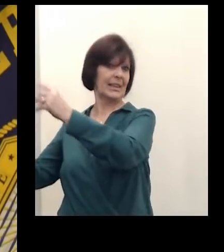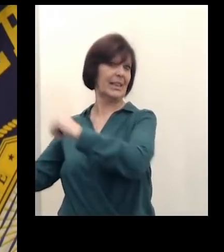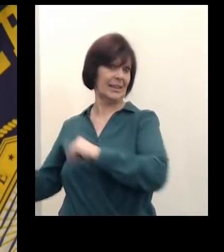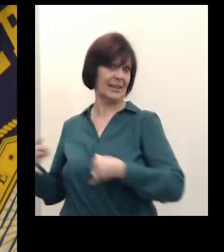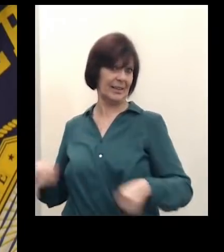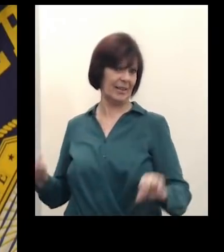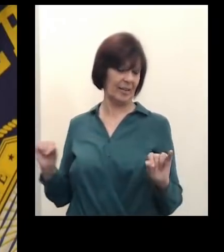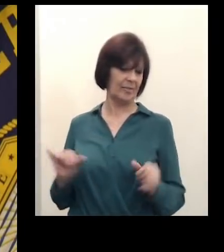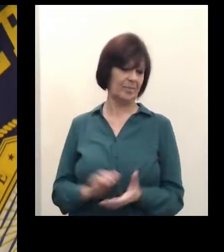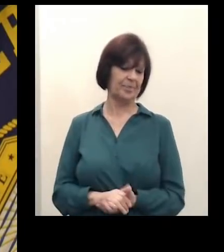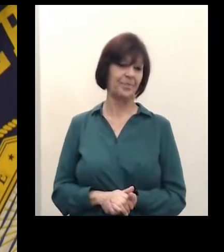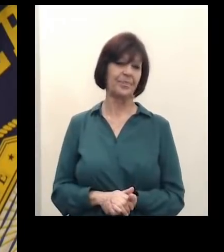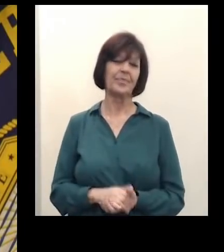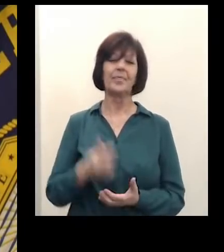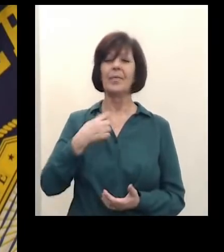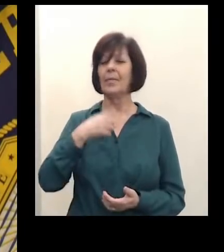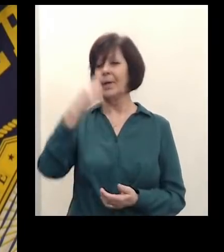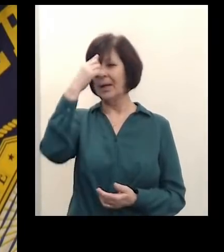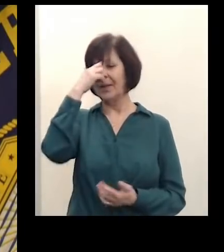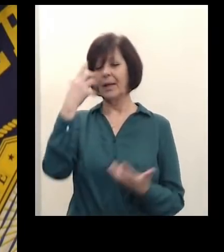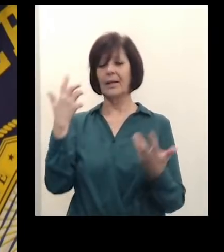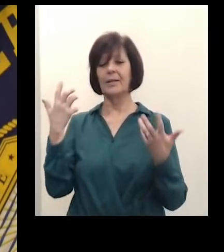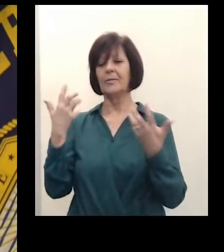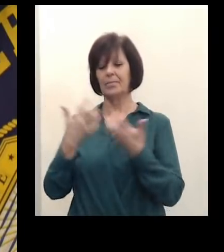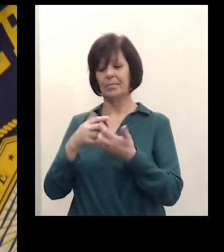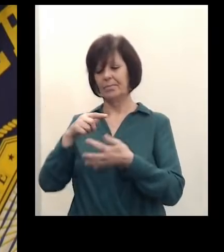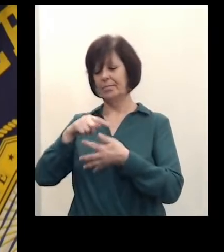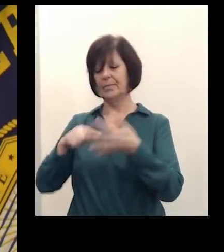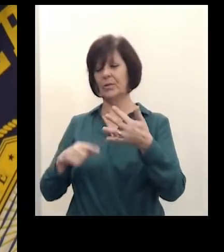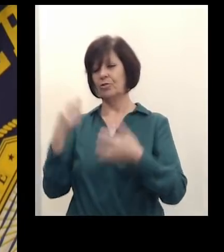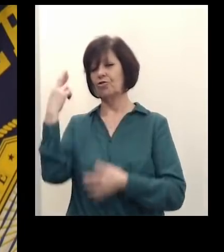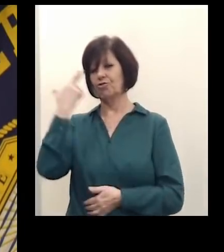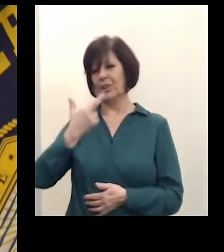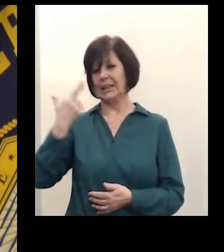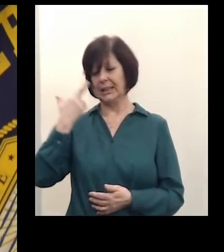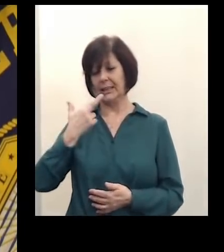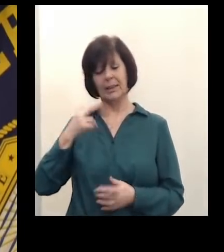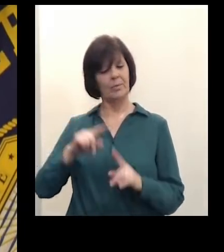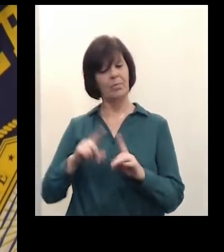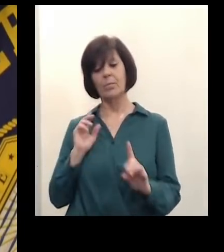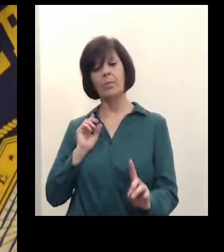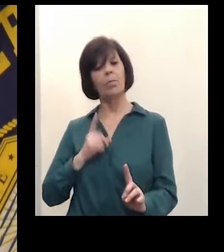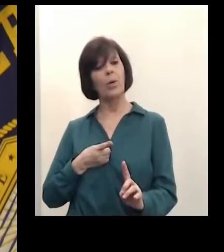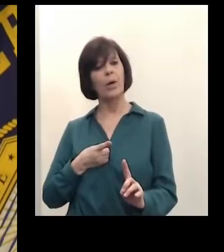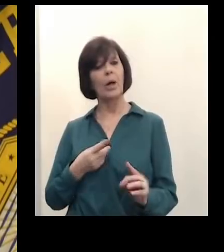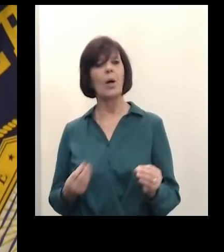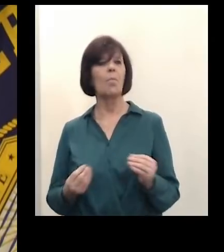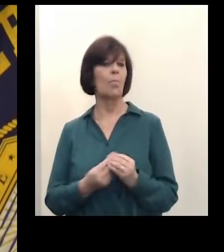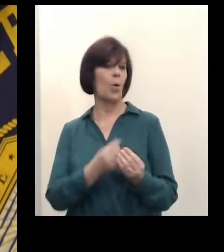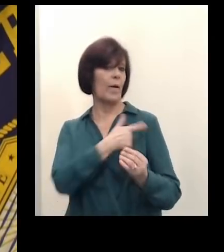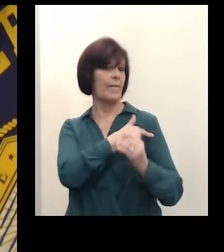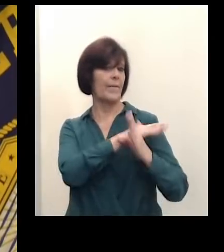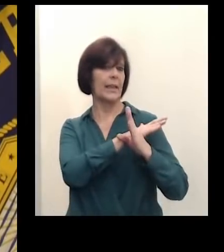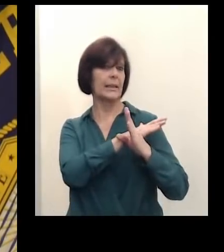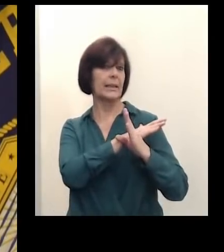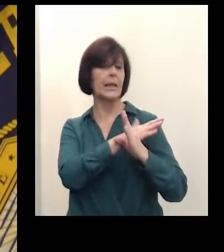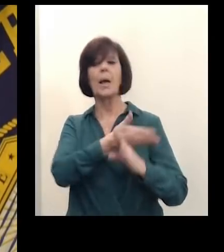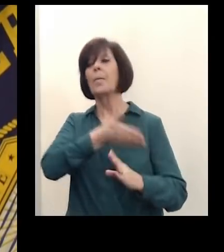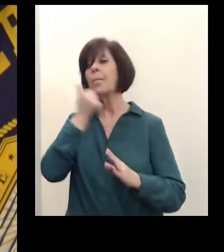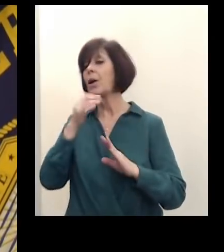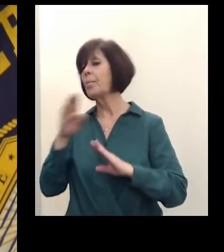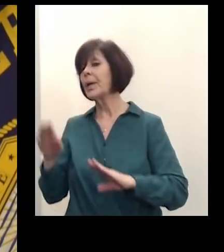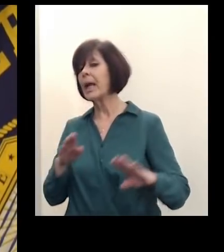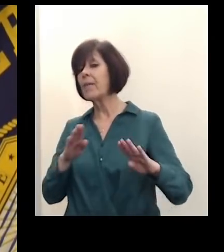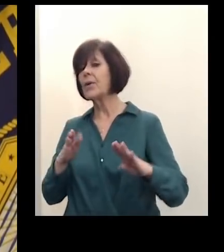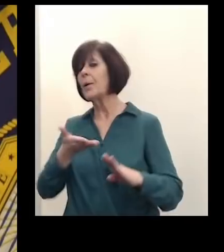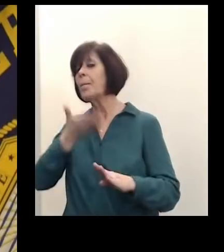as well. So I think a combination of those factors. But at the end of the day, more vaccines, better behavior, better mask